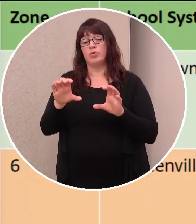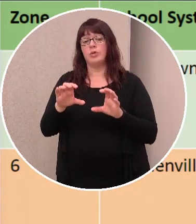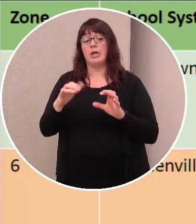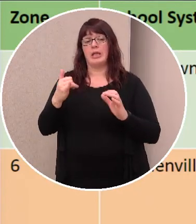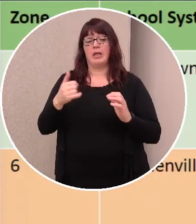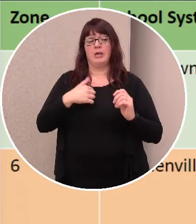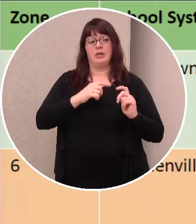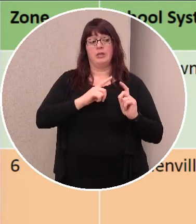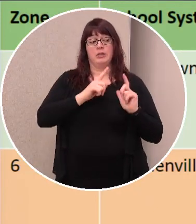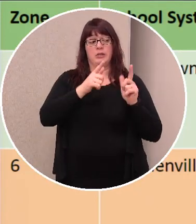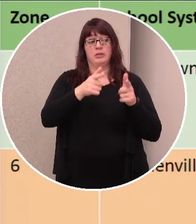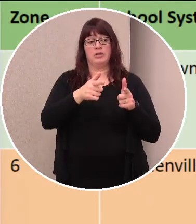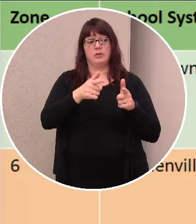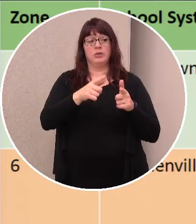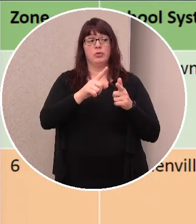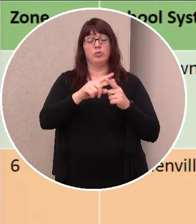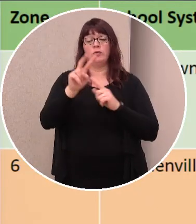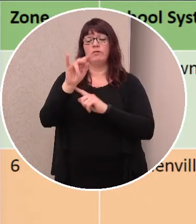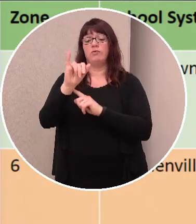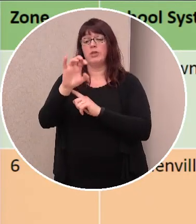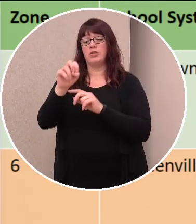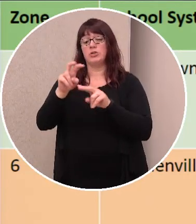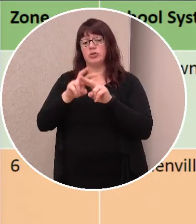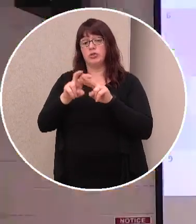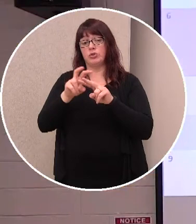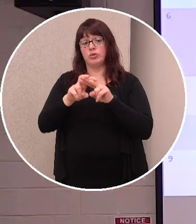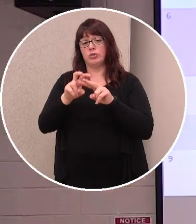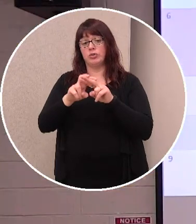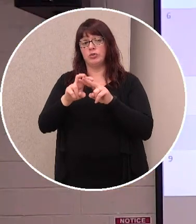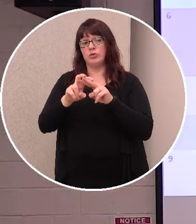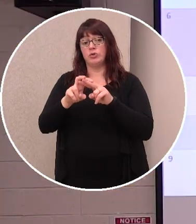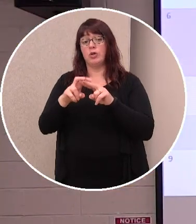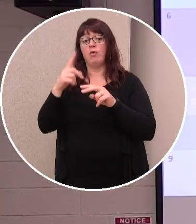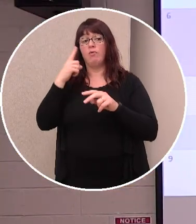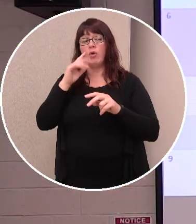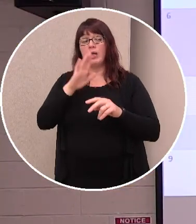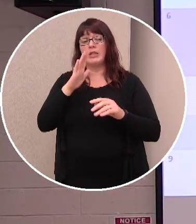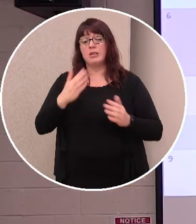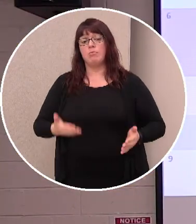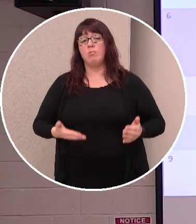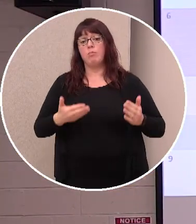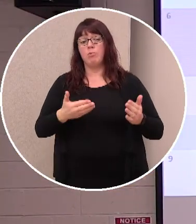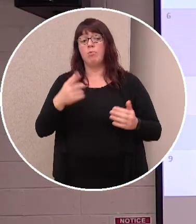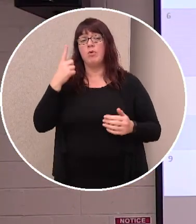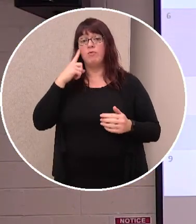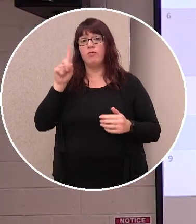floor over to Vice Chair again to present the motion for consideration.